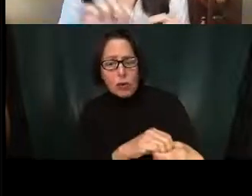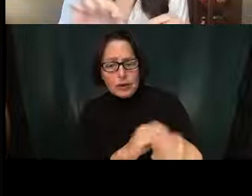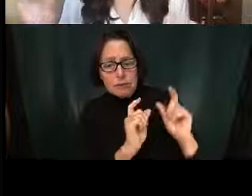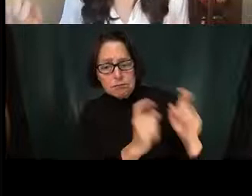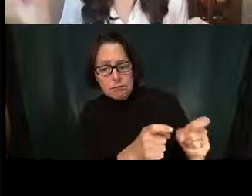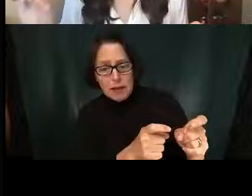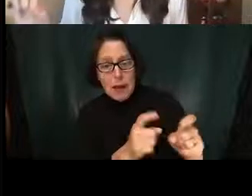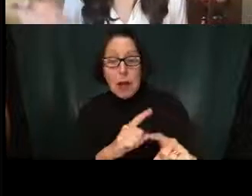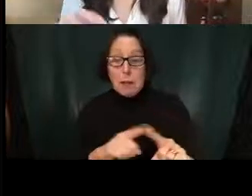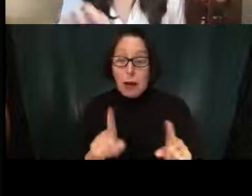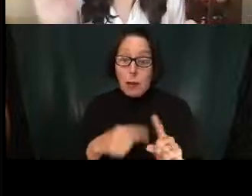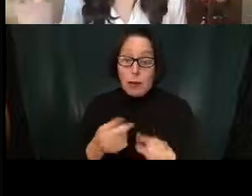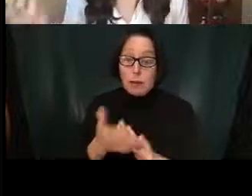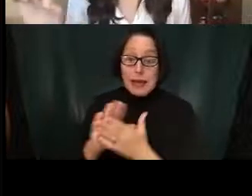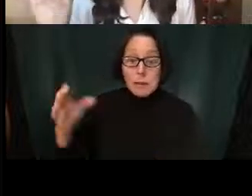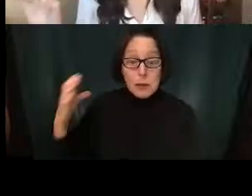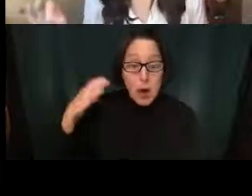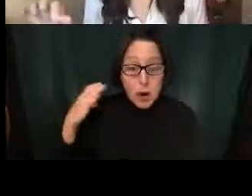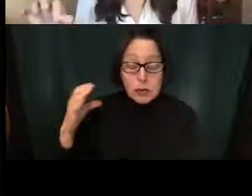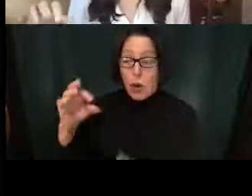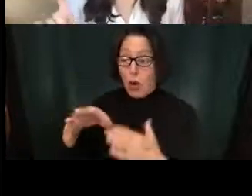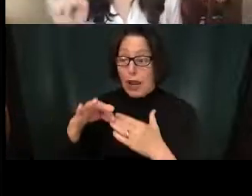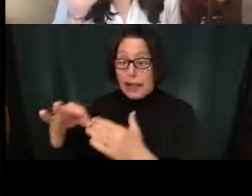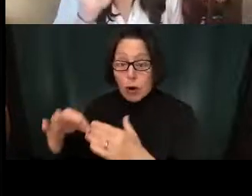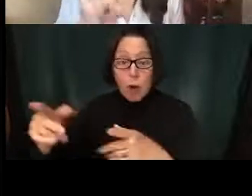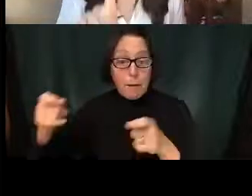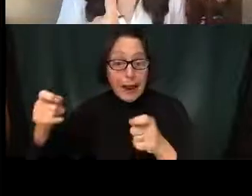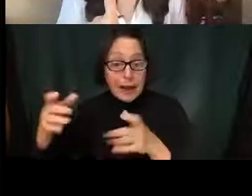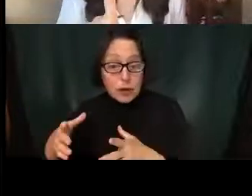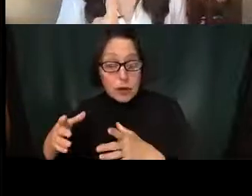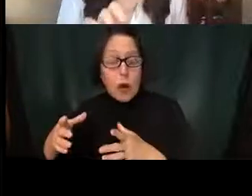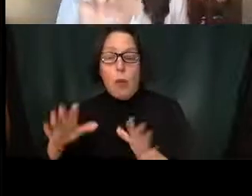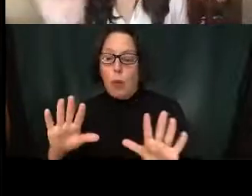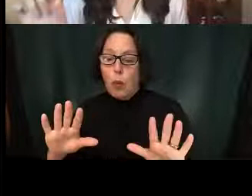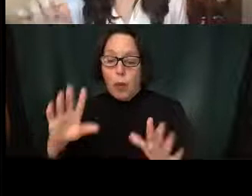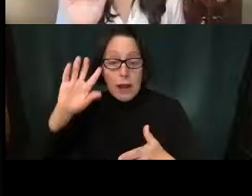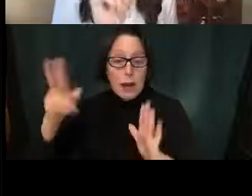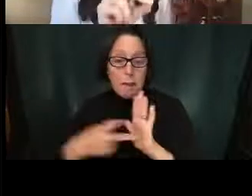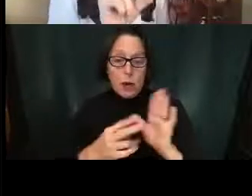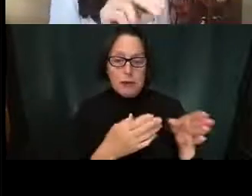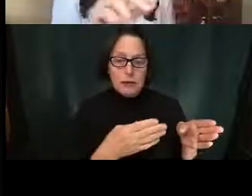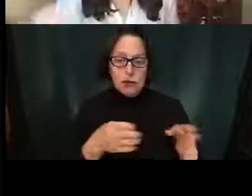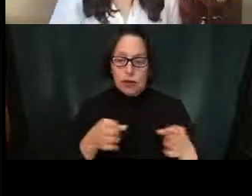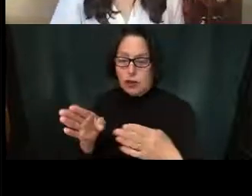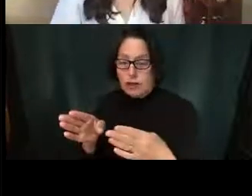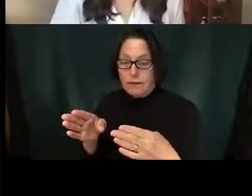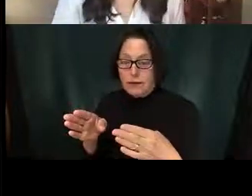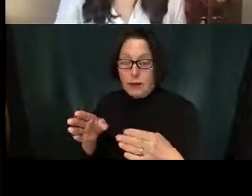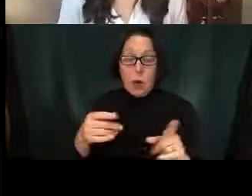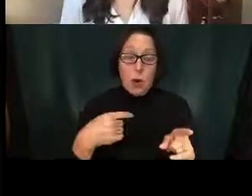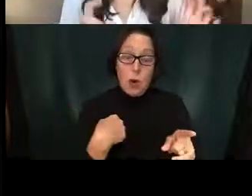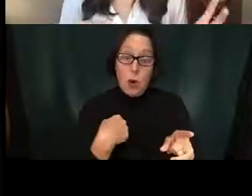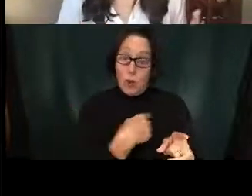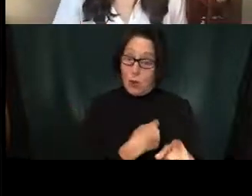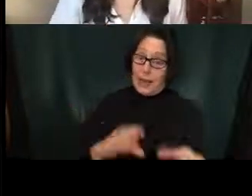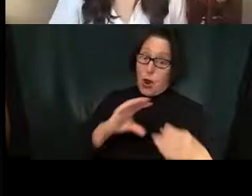we are moving into a coaching role or a leadership or a management role, our purpose shifts from us being the person